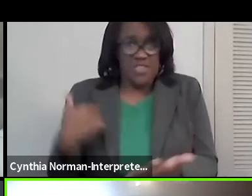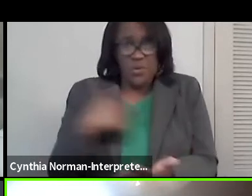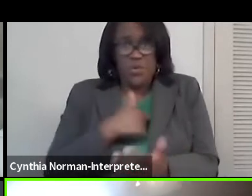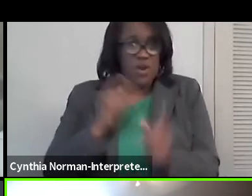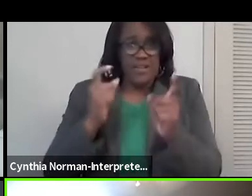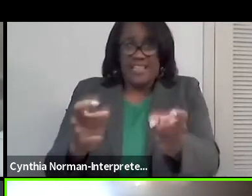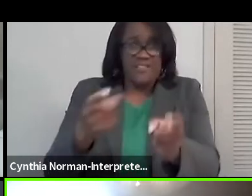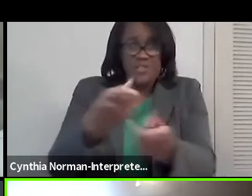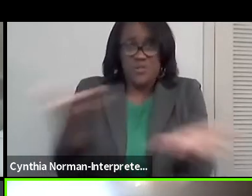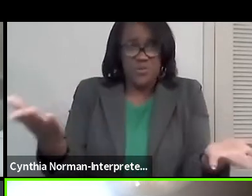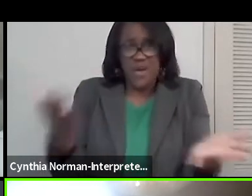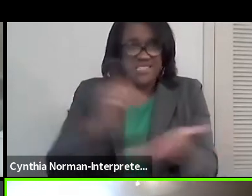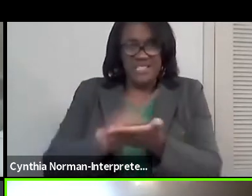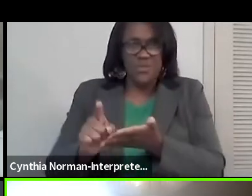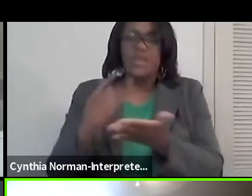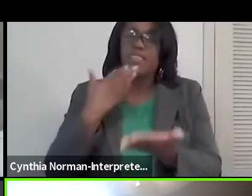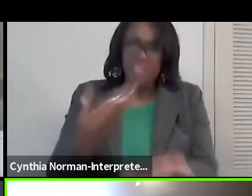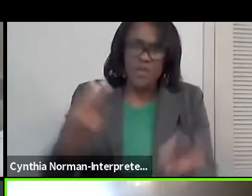you for joining us.